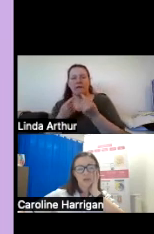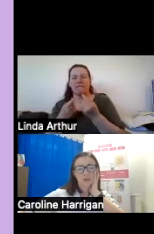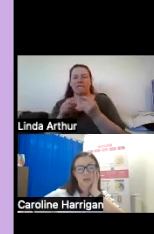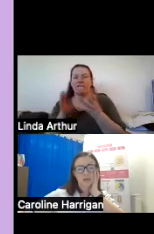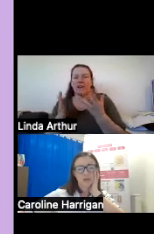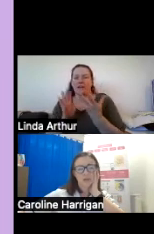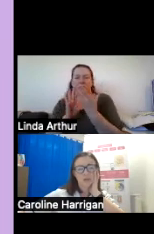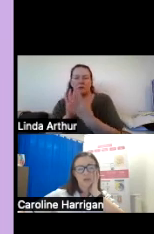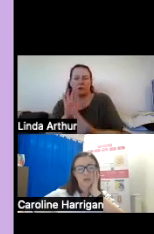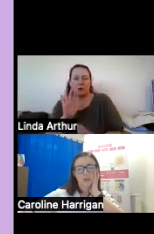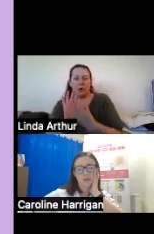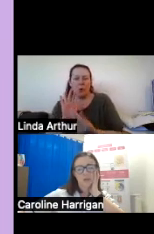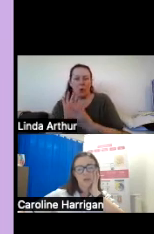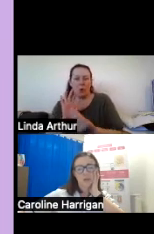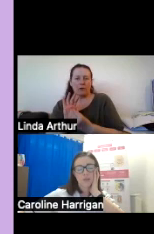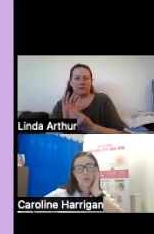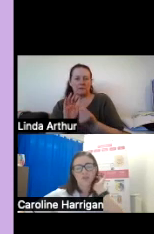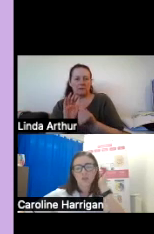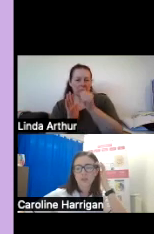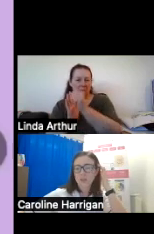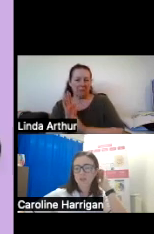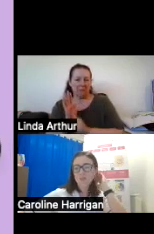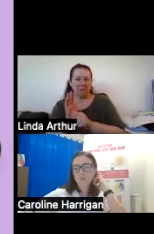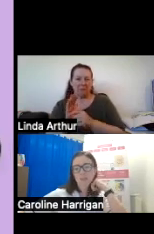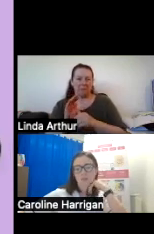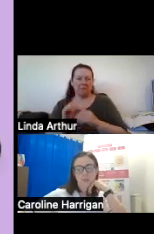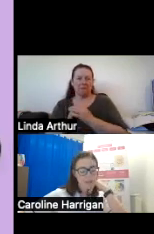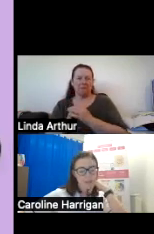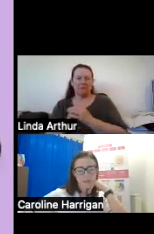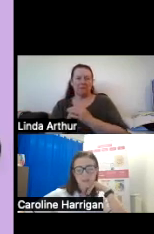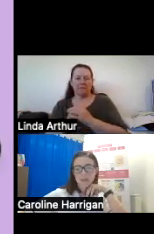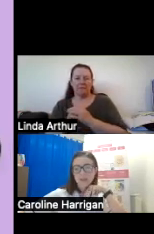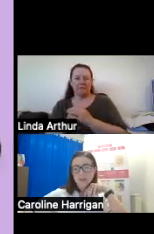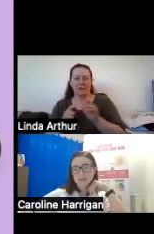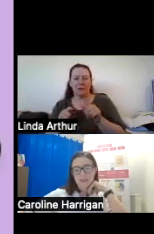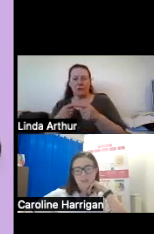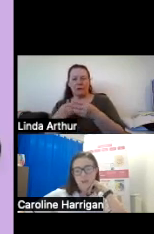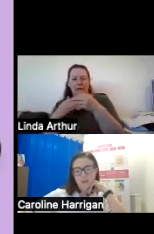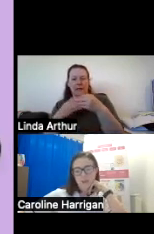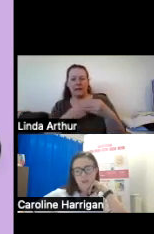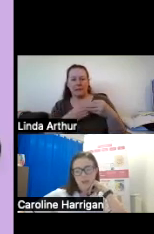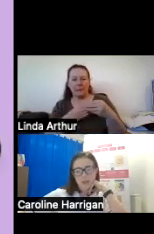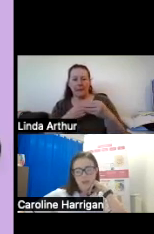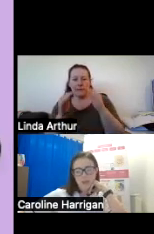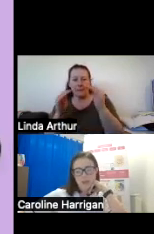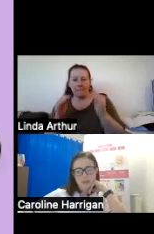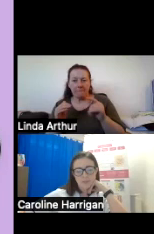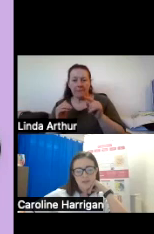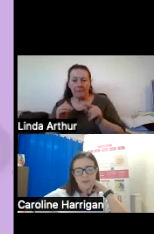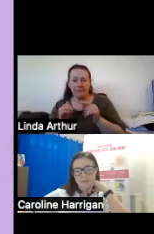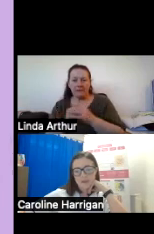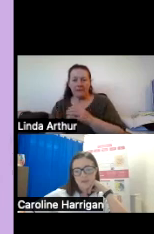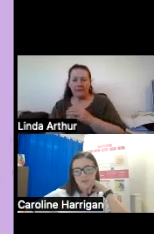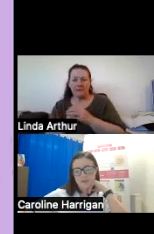and there's just them articles that I was talking about, your full document of postnatal running guidelines. See at the bottom here, it says